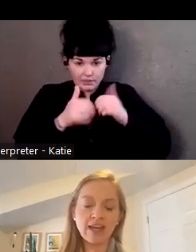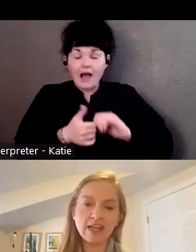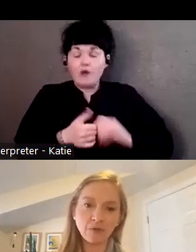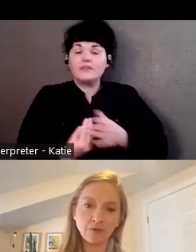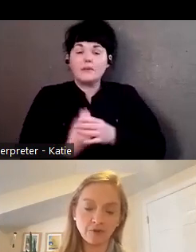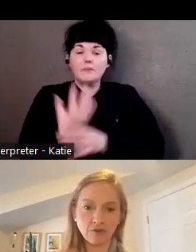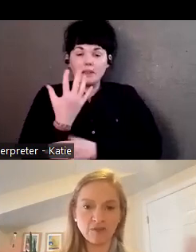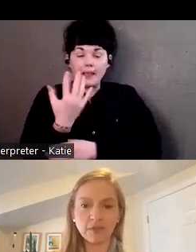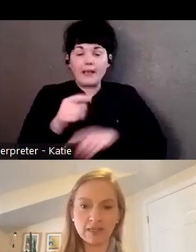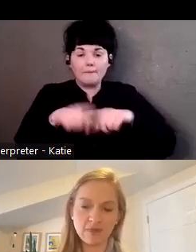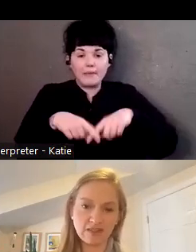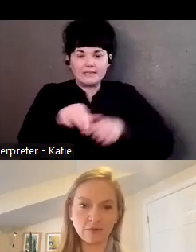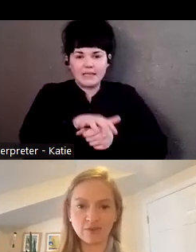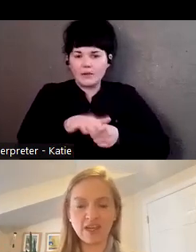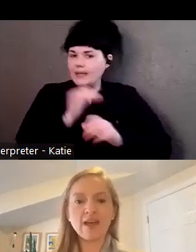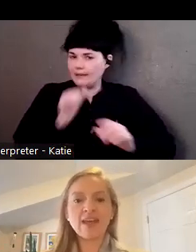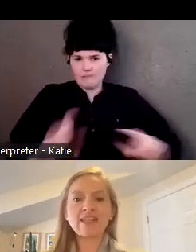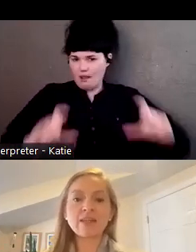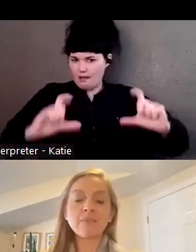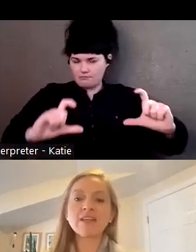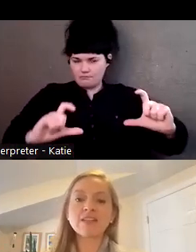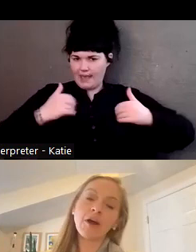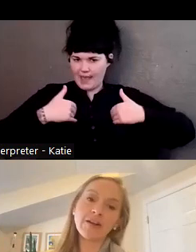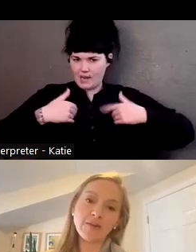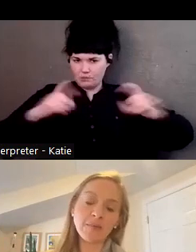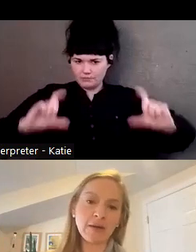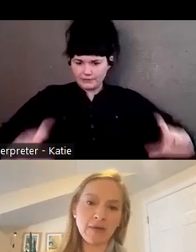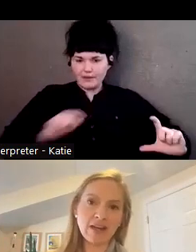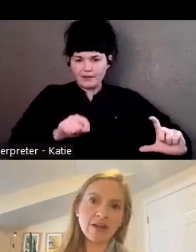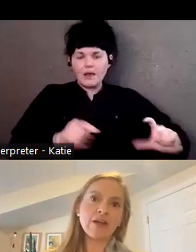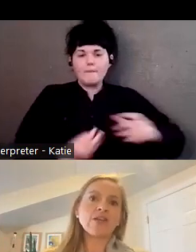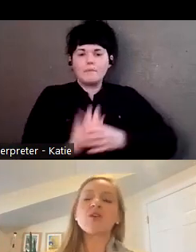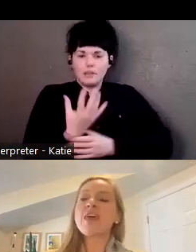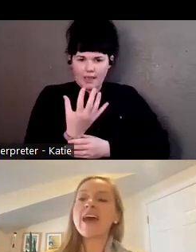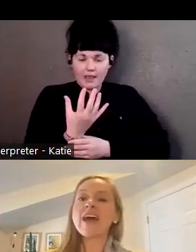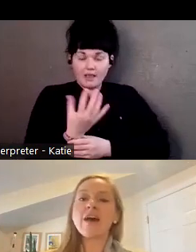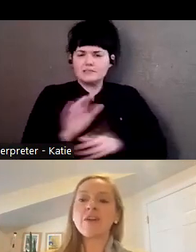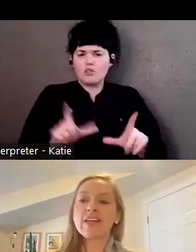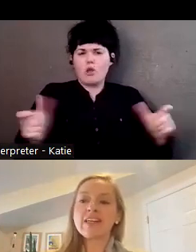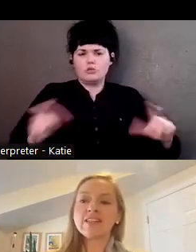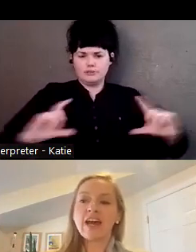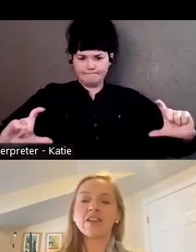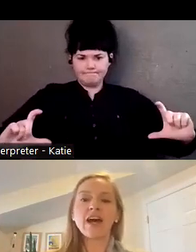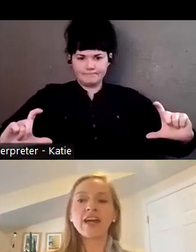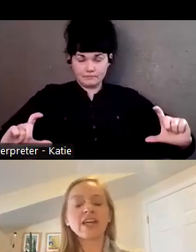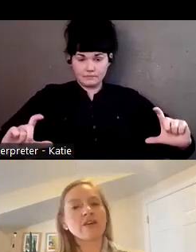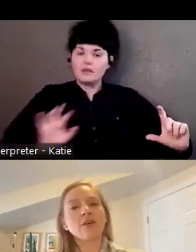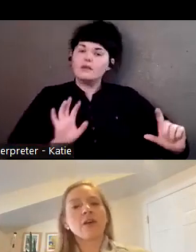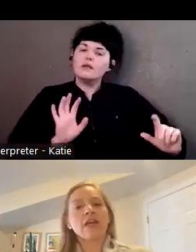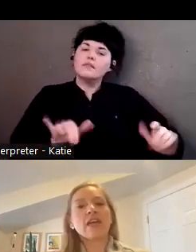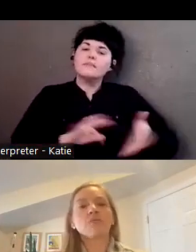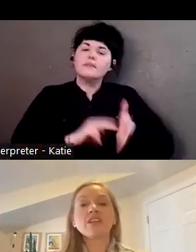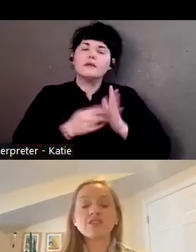not animal foods, plant-based foods, it's the biggest part of the pyramid. So that there is a lot